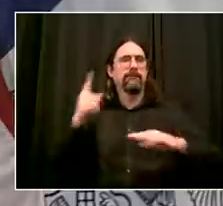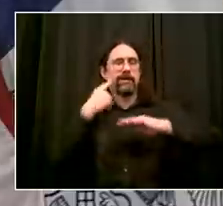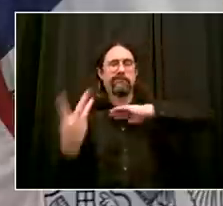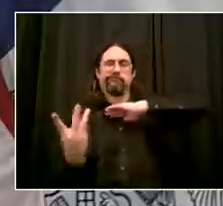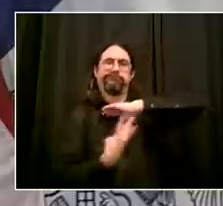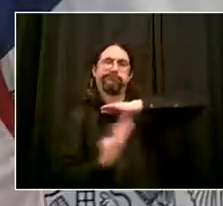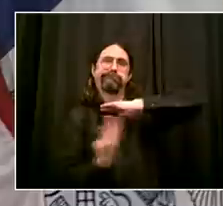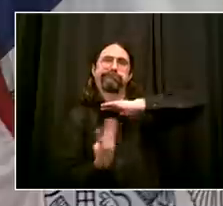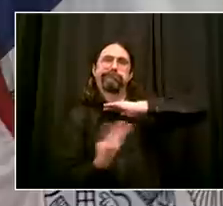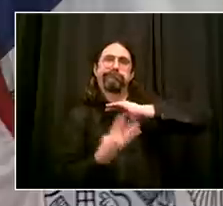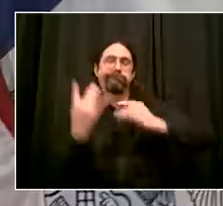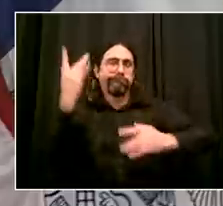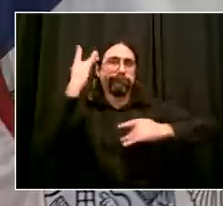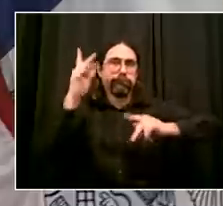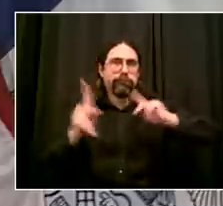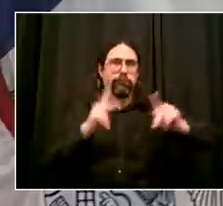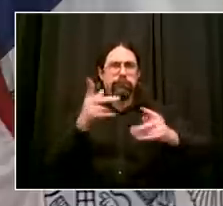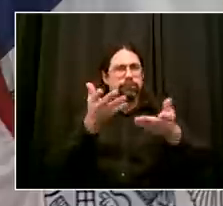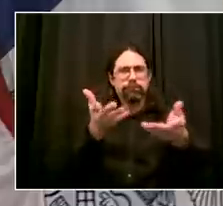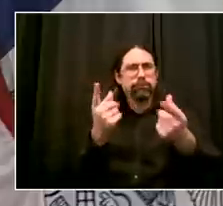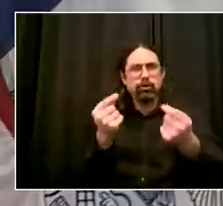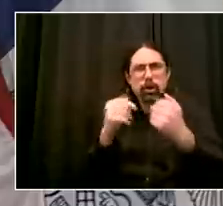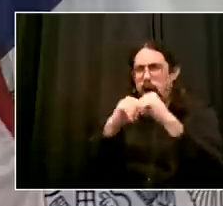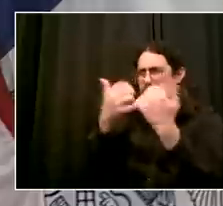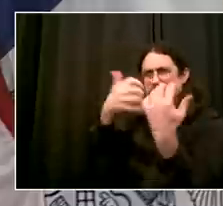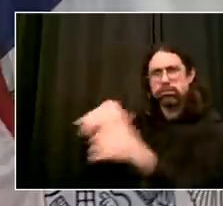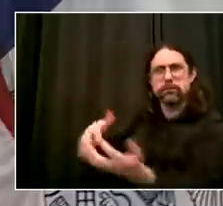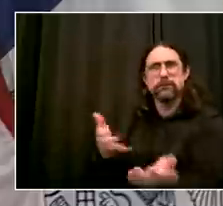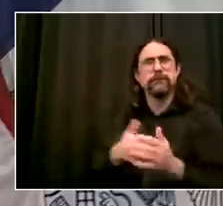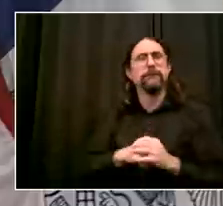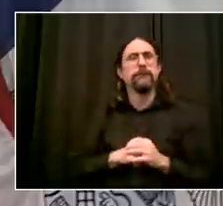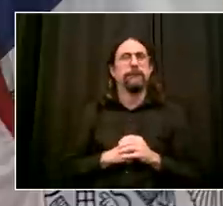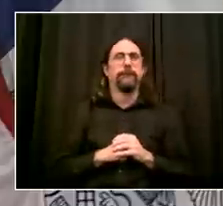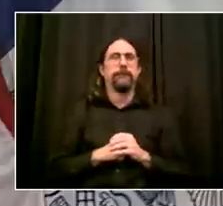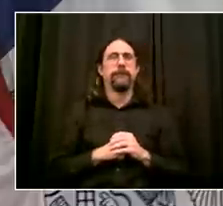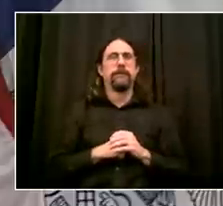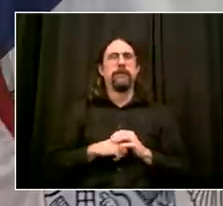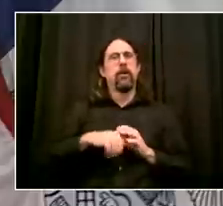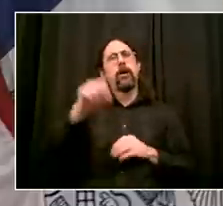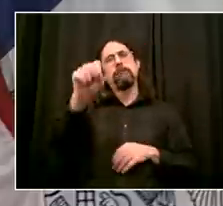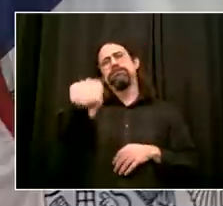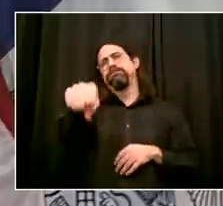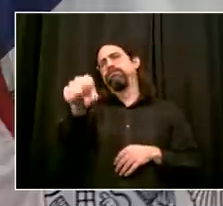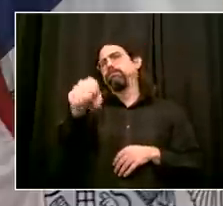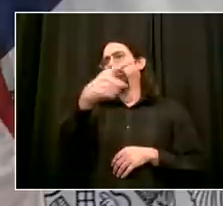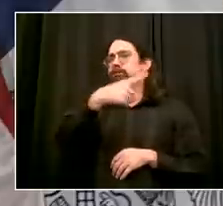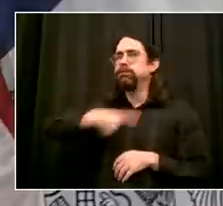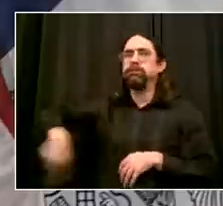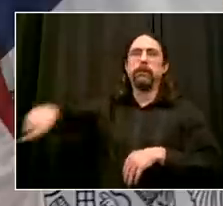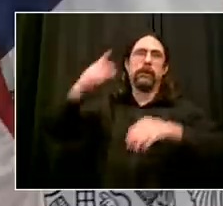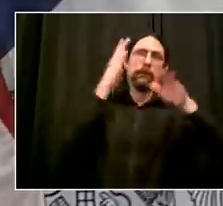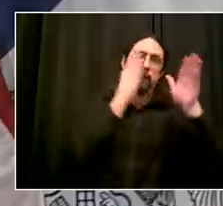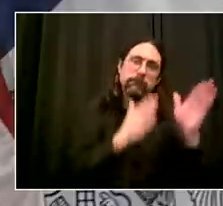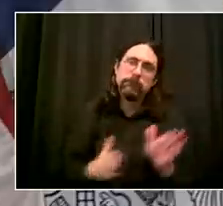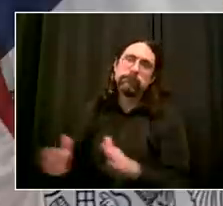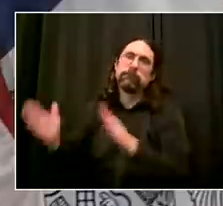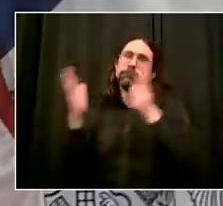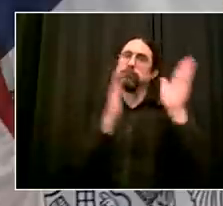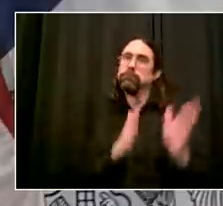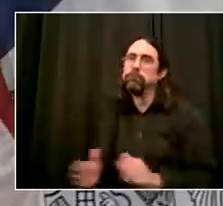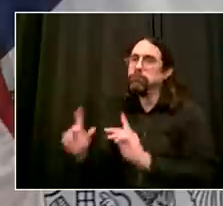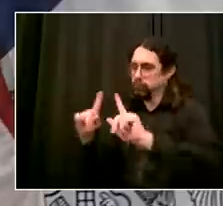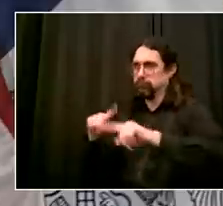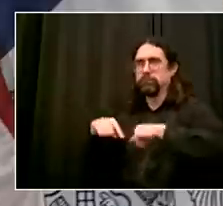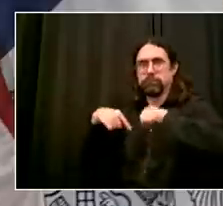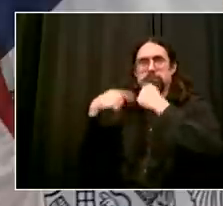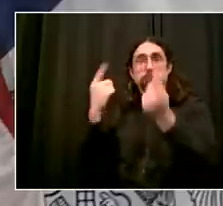Obviously, we've been working closely with the state, and the plan the governor put out yesterday is something we were involved in over the last week working